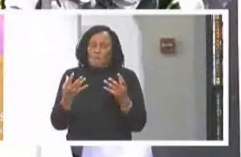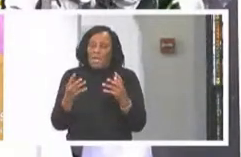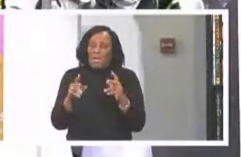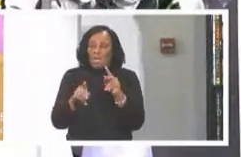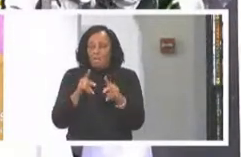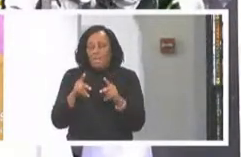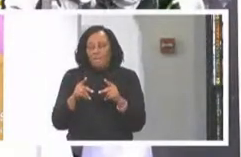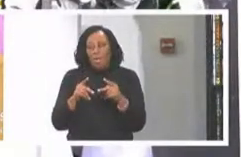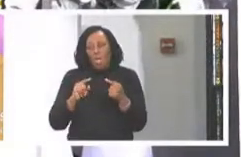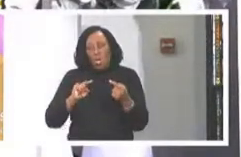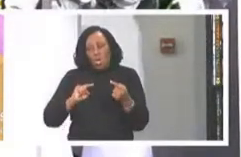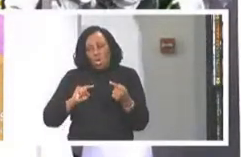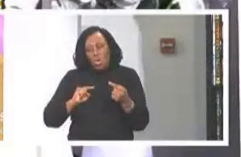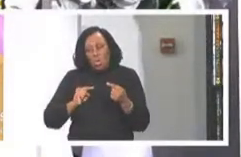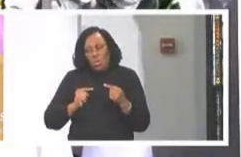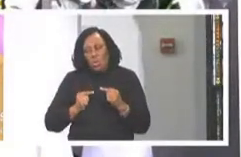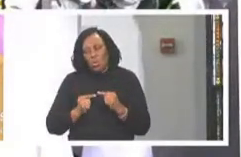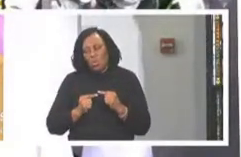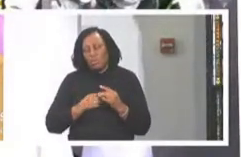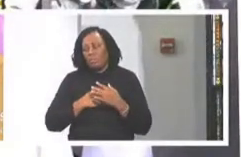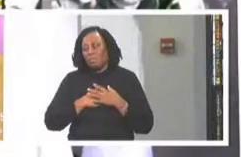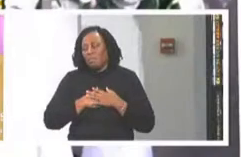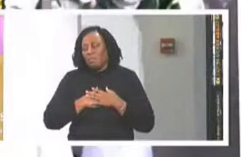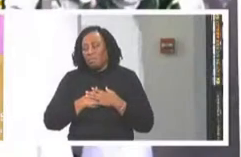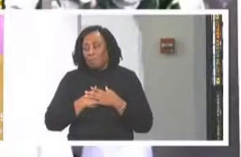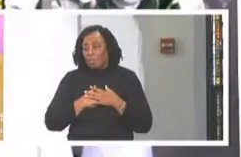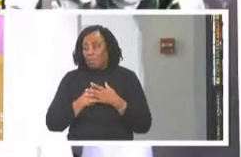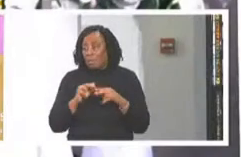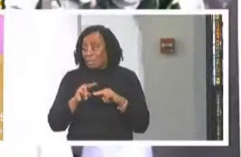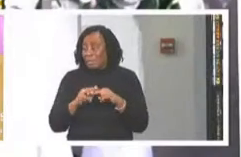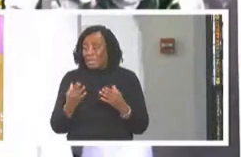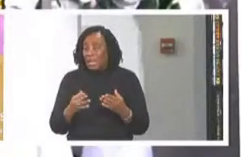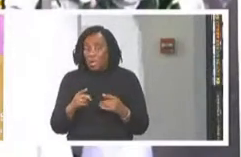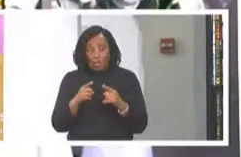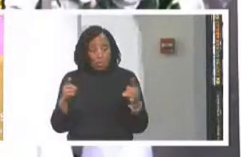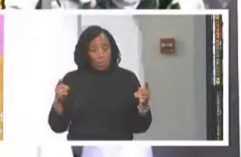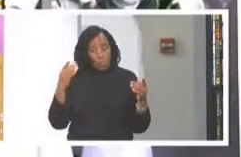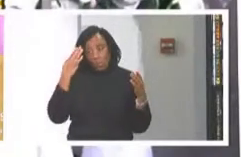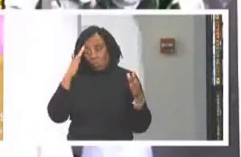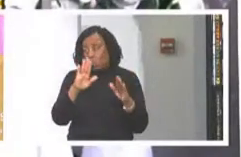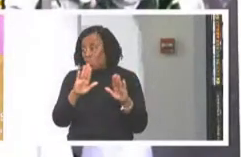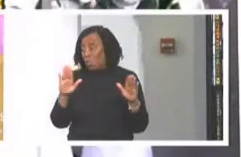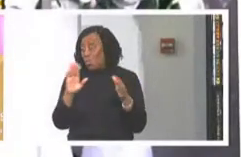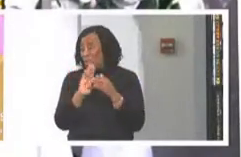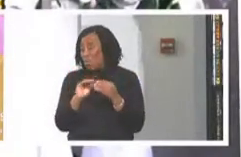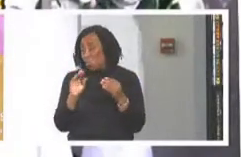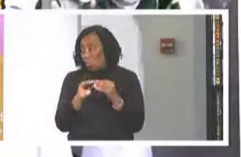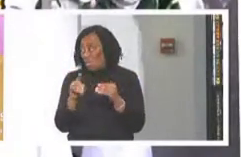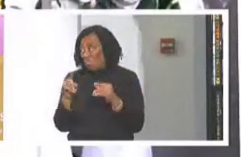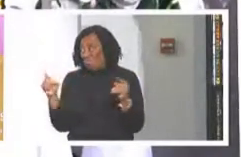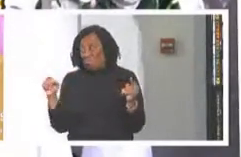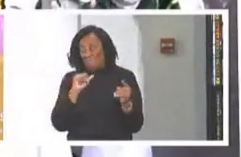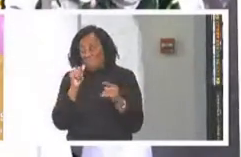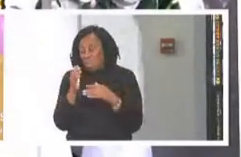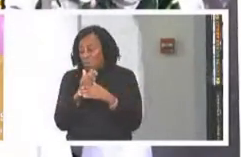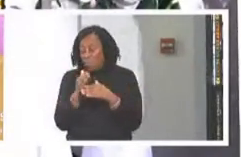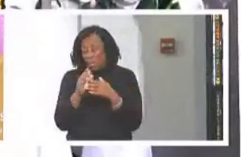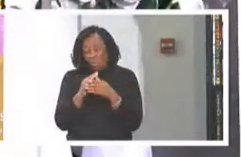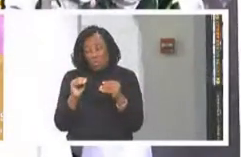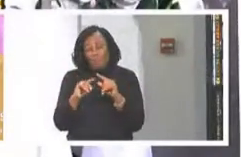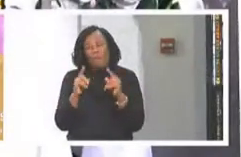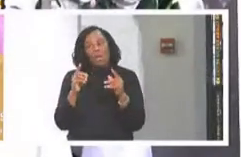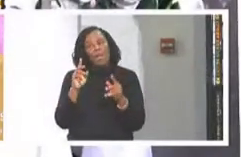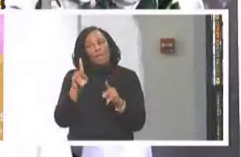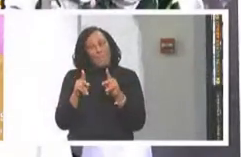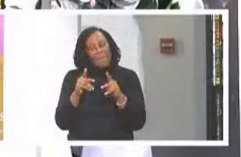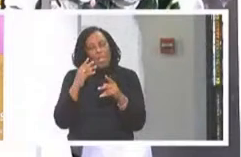sitting in this sanctuary. You don't know the stories, and they don't always share them, but there are people going